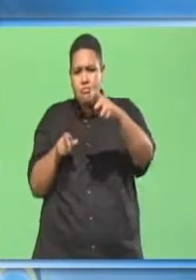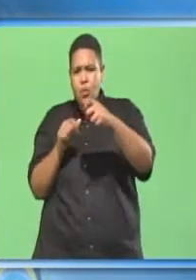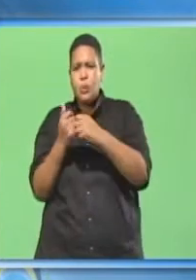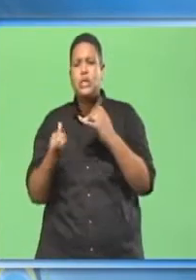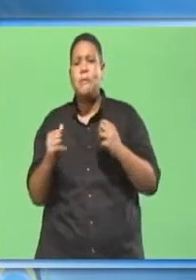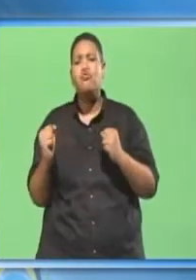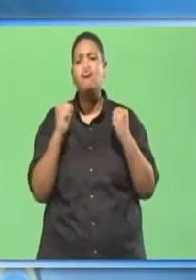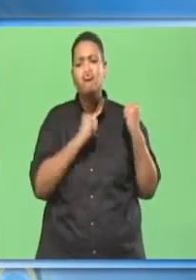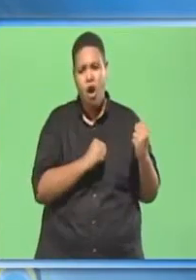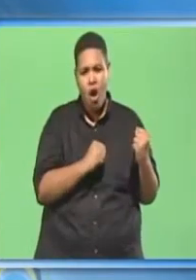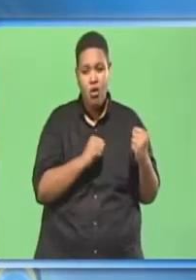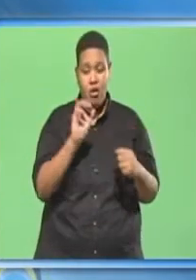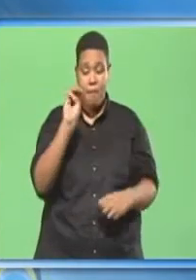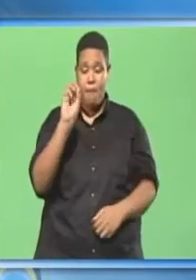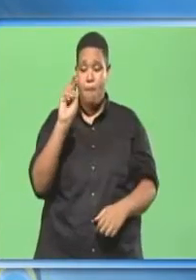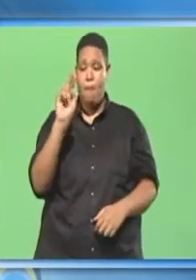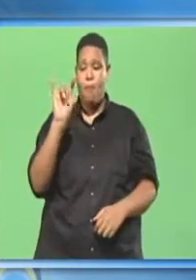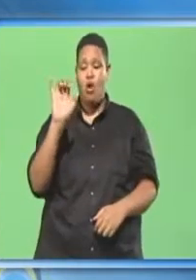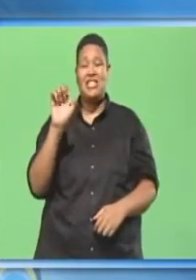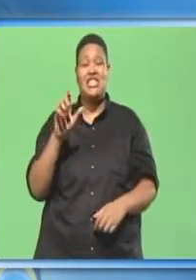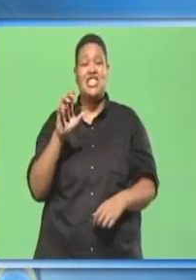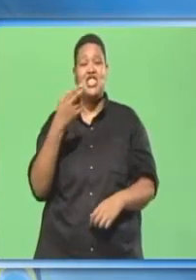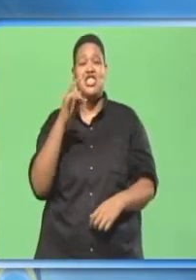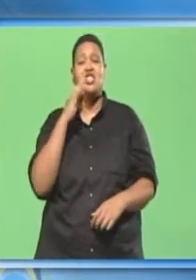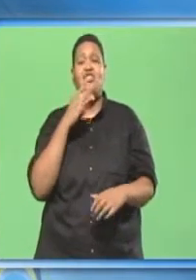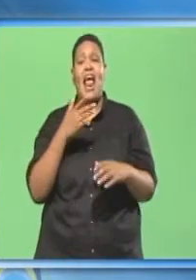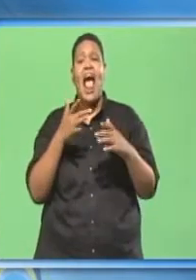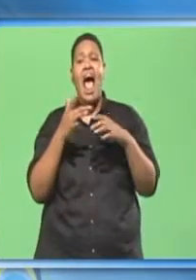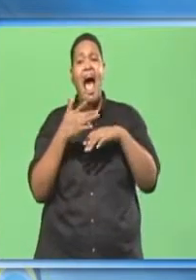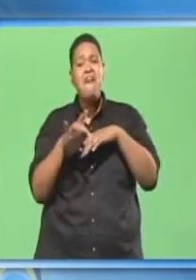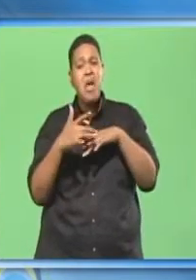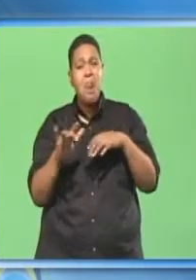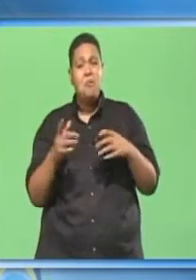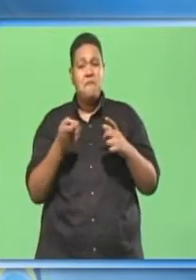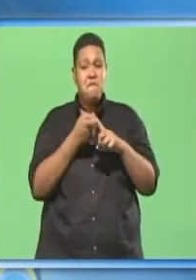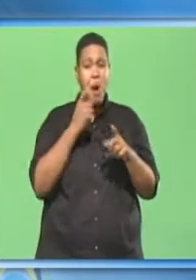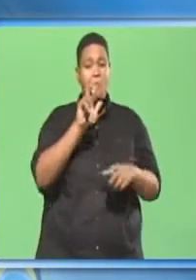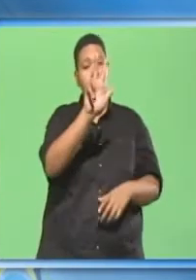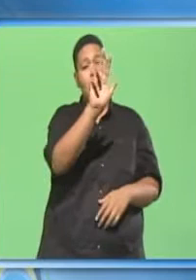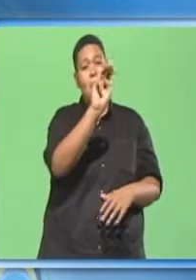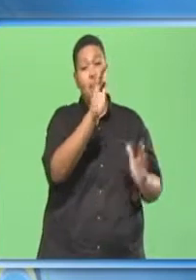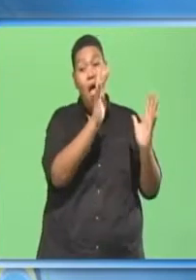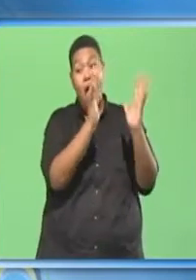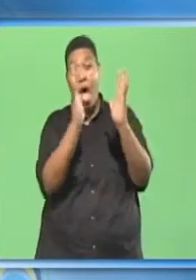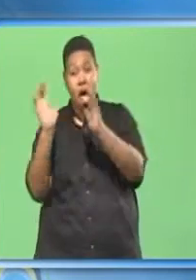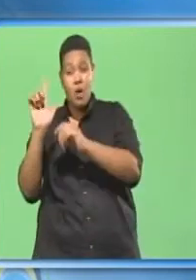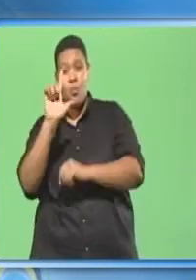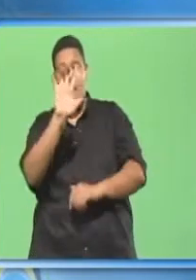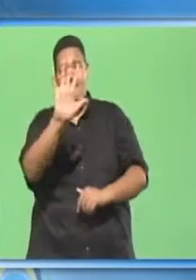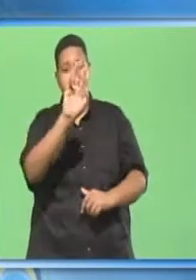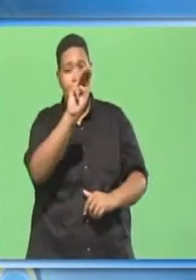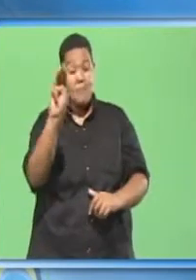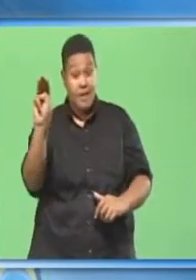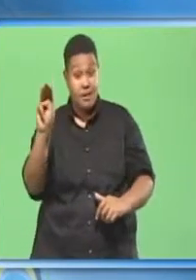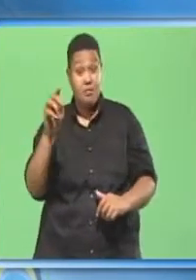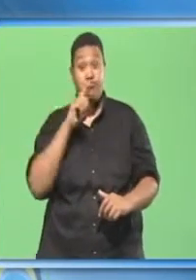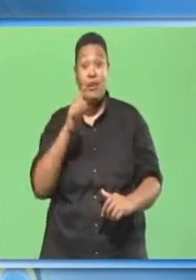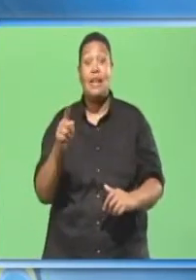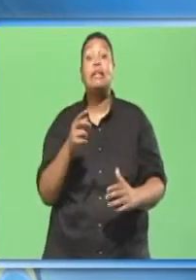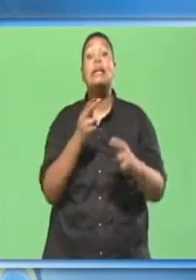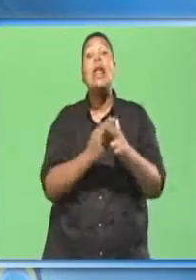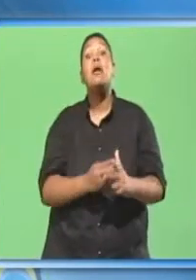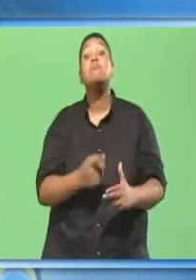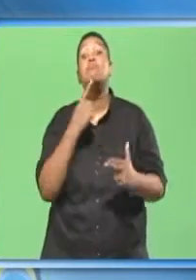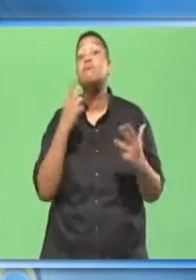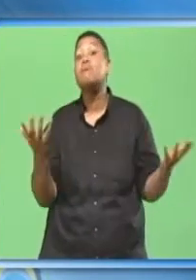stronger. Mortise chisels are available in widths ranging from 3 millimeters to 25 millimeters. As the name